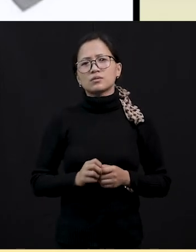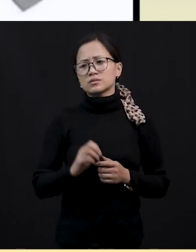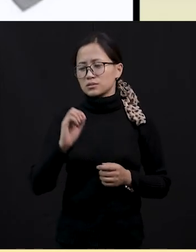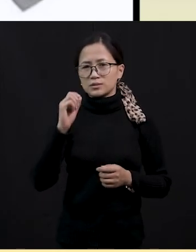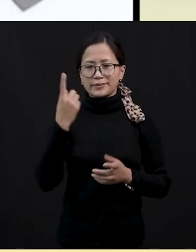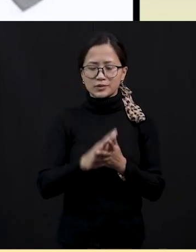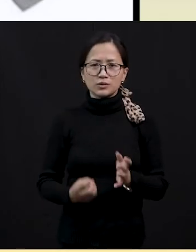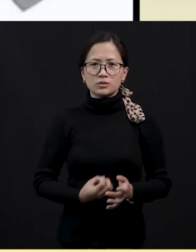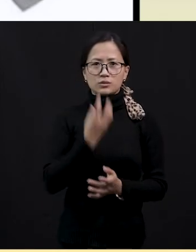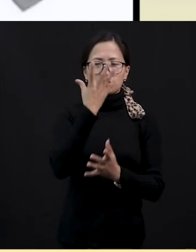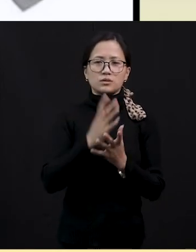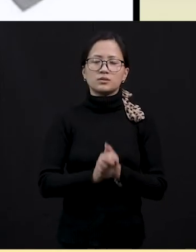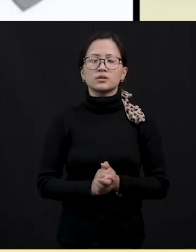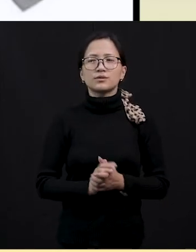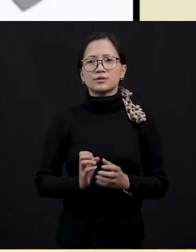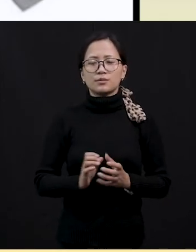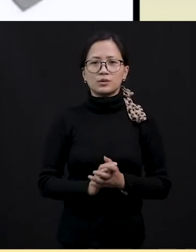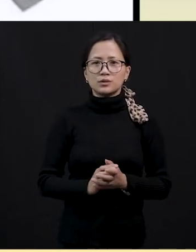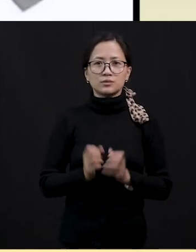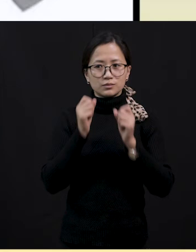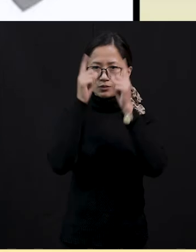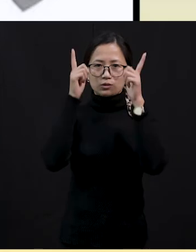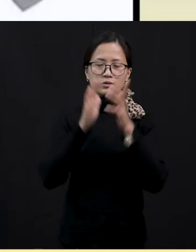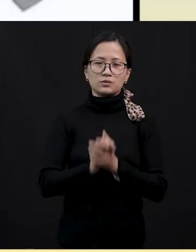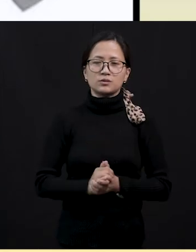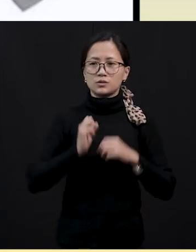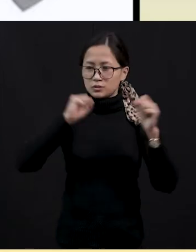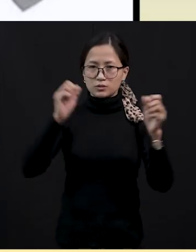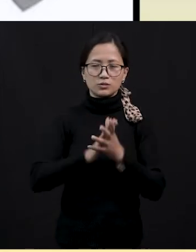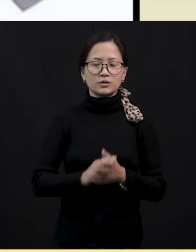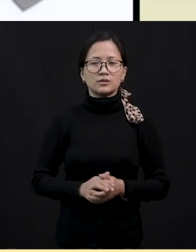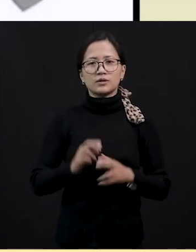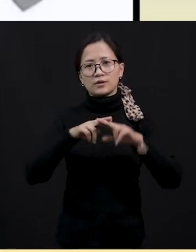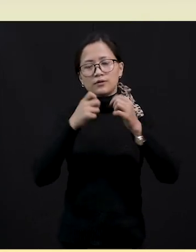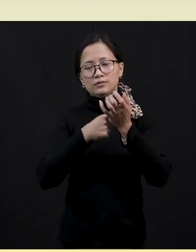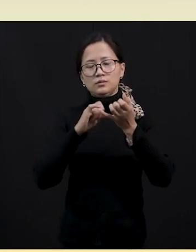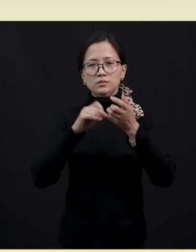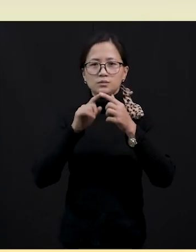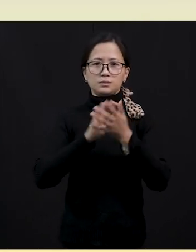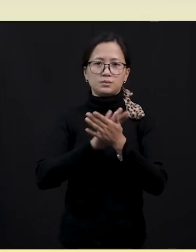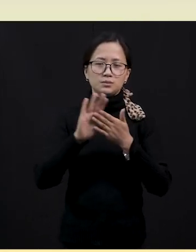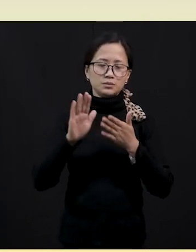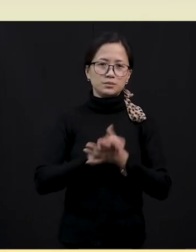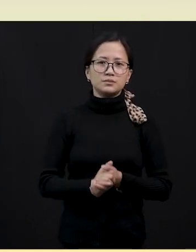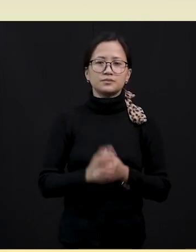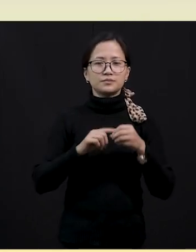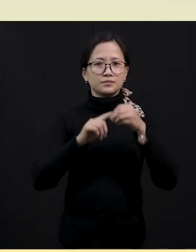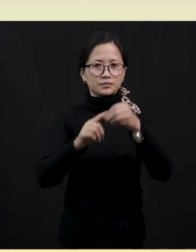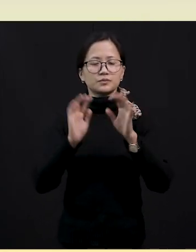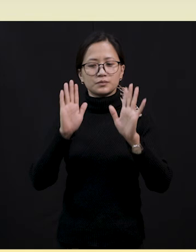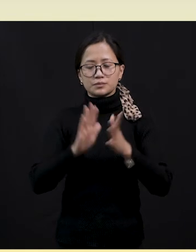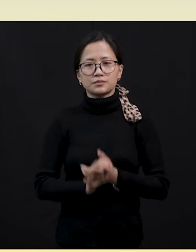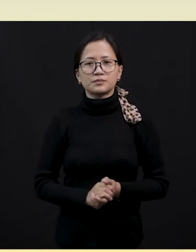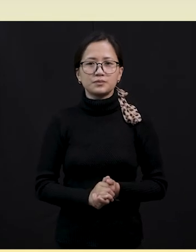morning, you stretch your hands and you stretch your legs also to get fresh. All right, so let's go to the question that I had